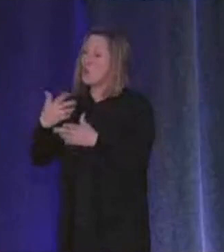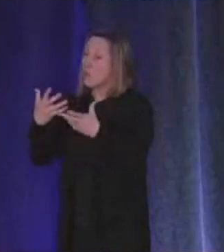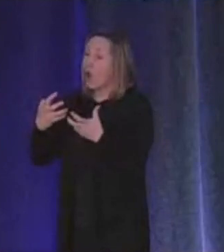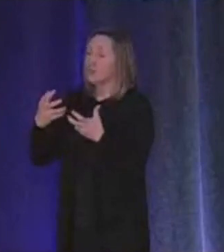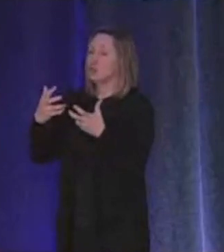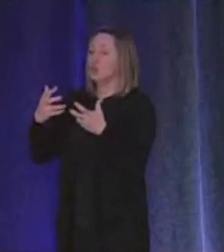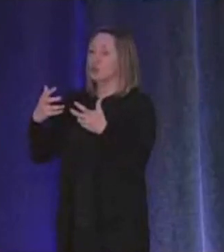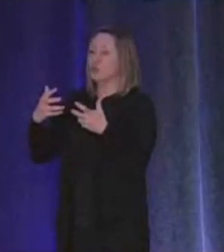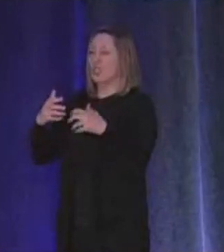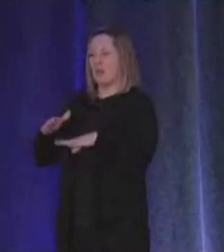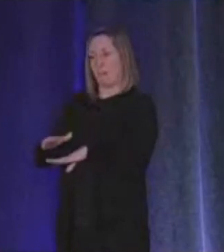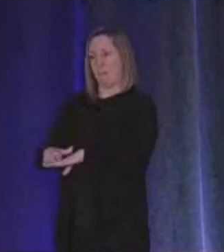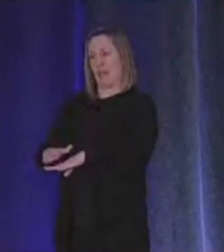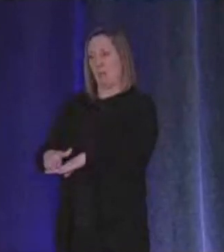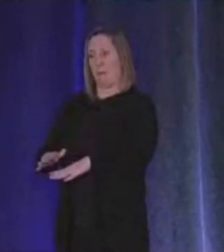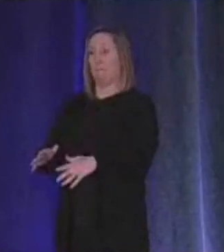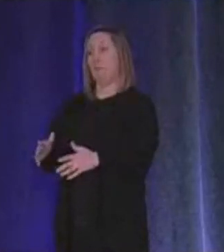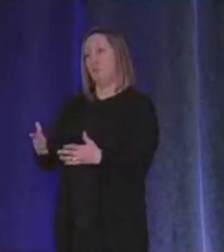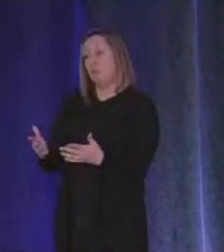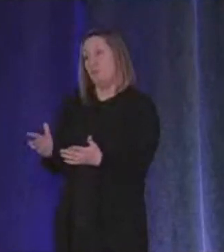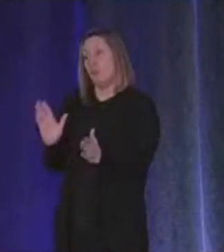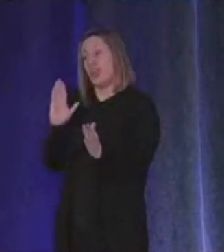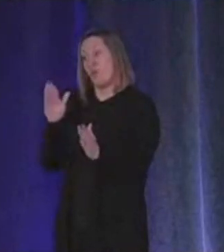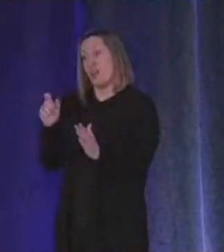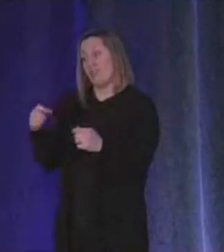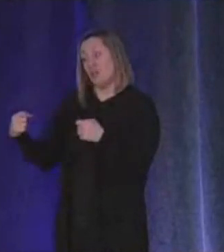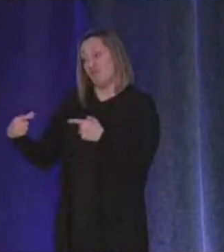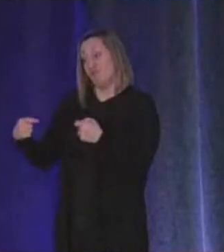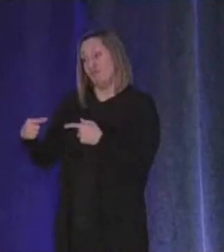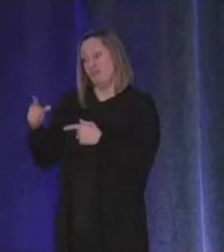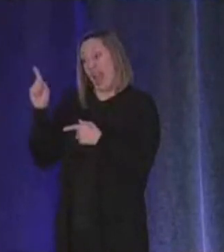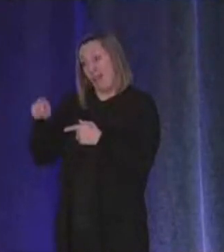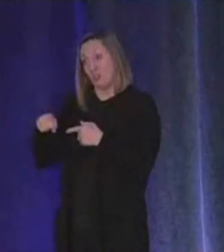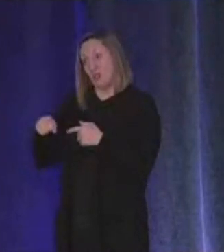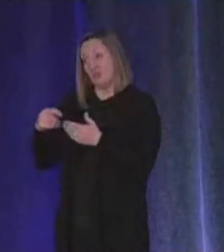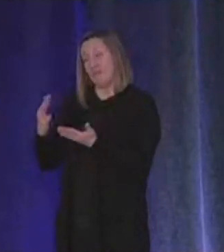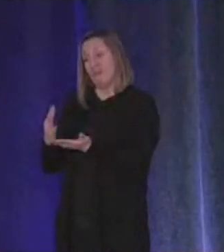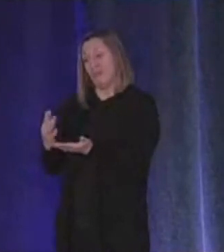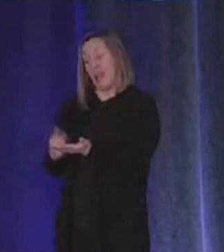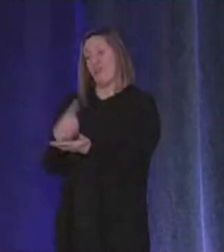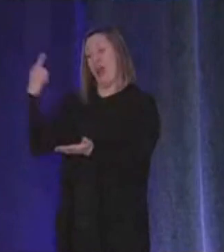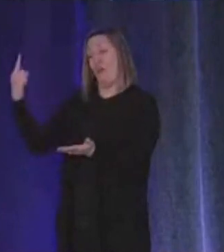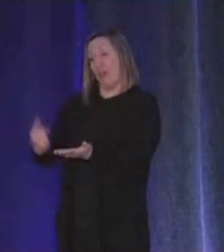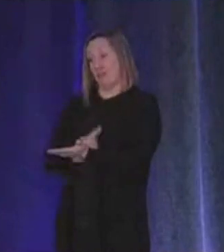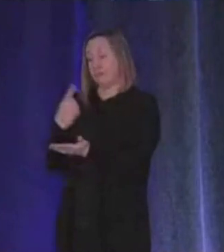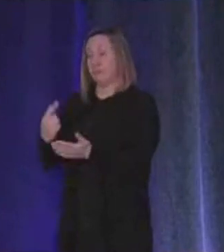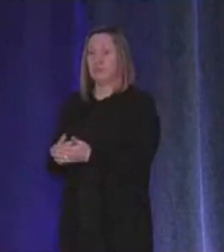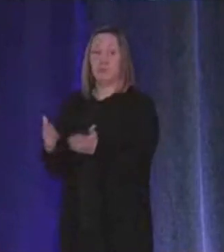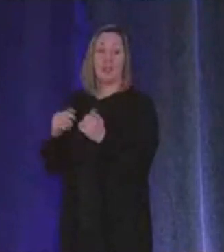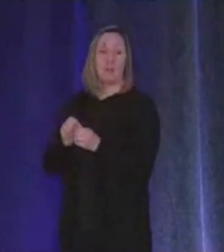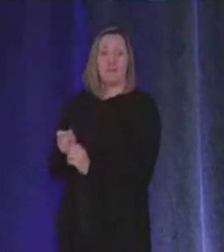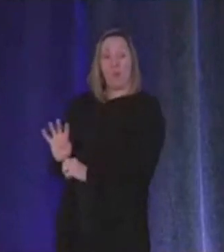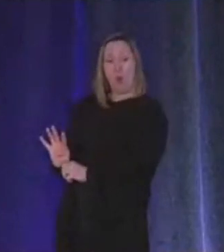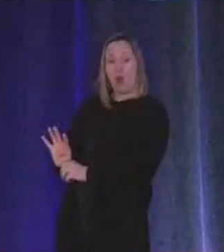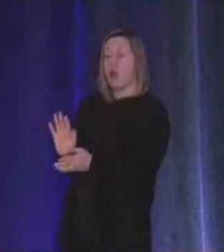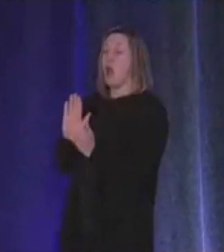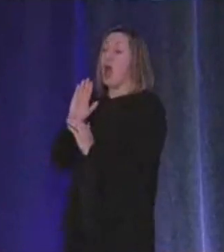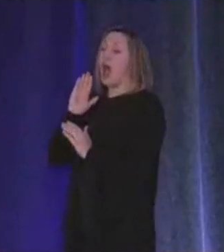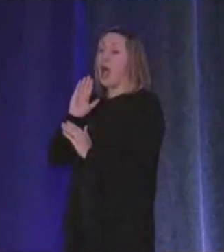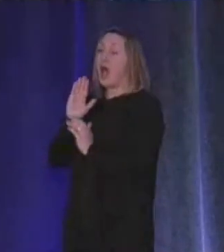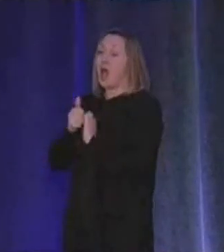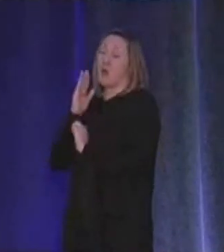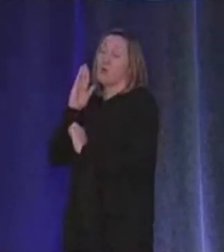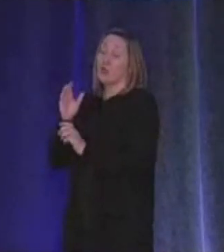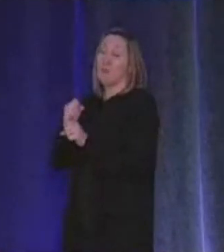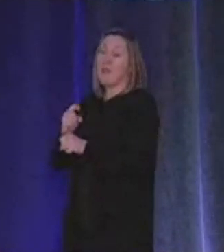that to a minimum, but they will need to talk to each other maybe every now and then. And number four, how will you make sure that